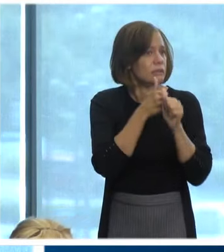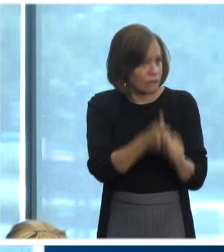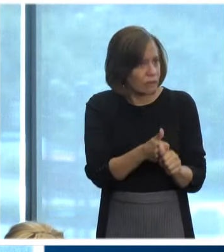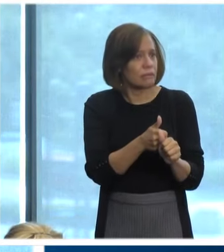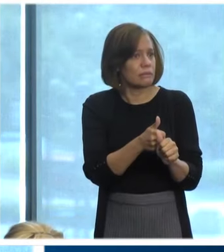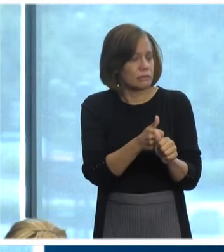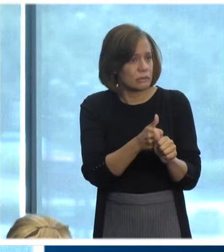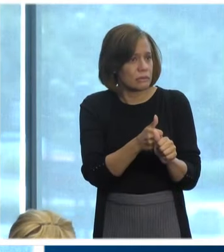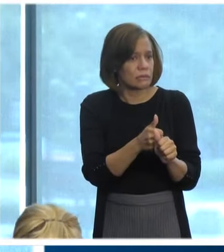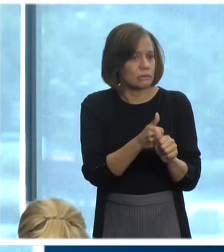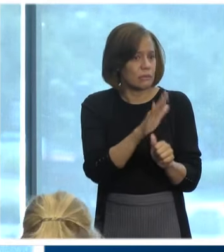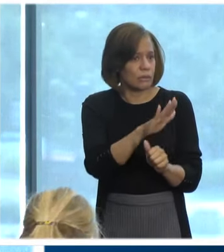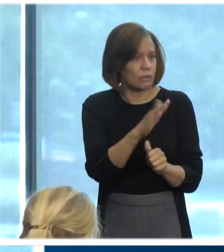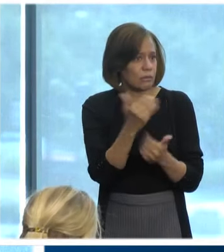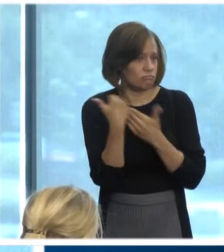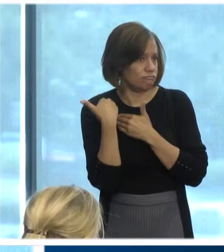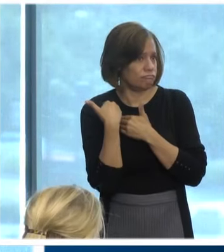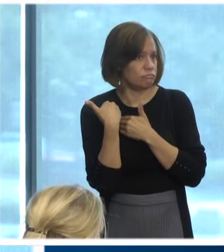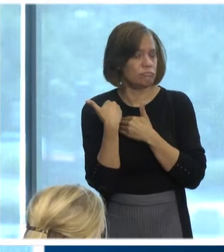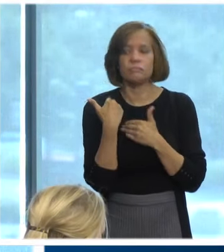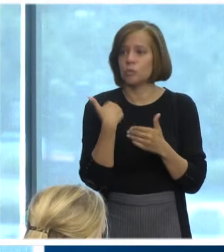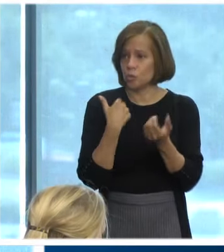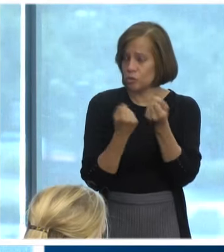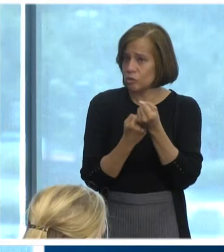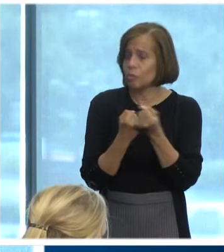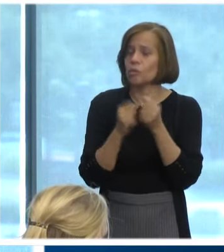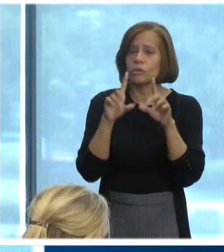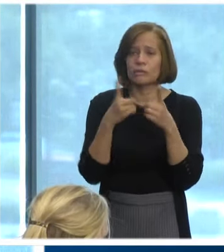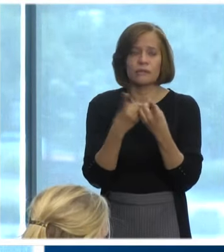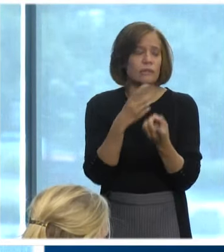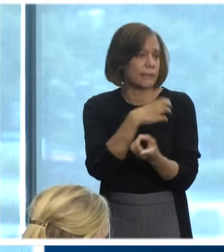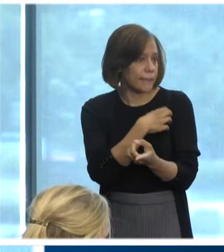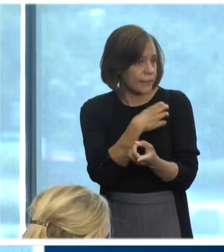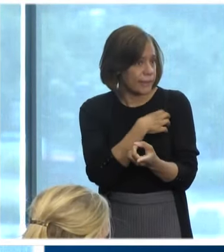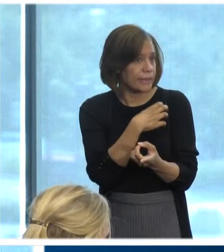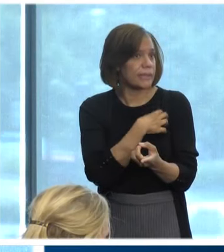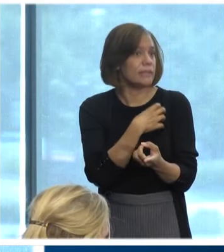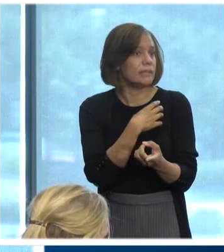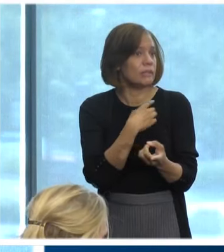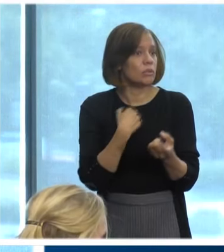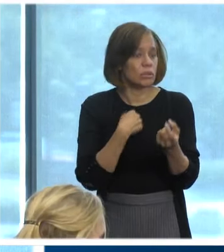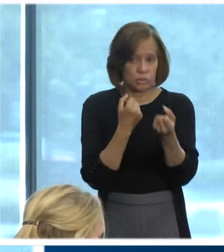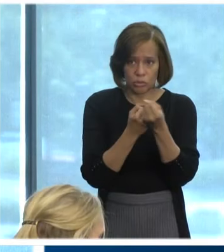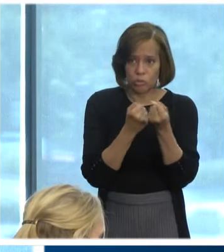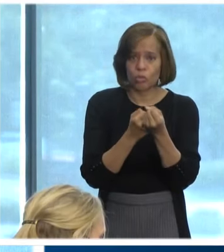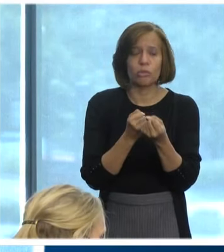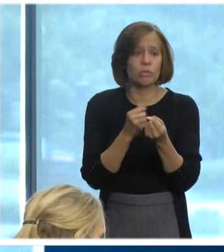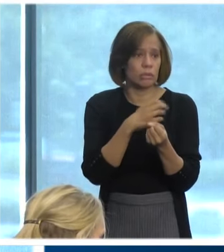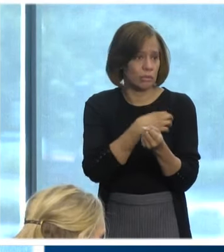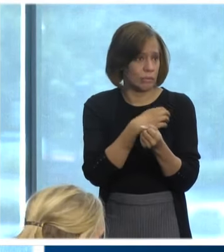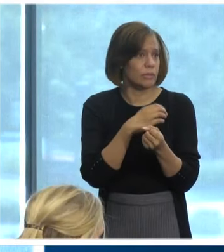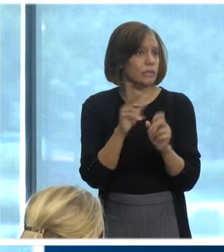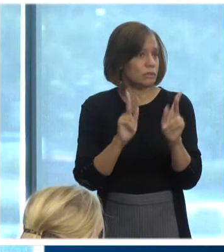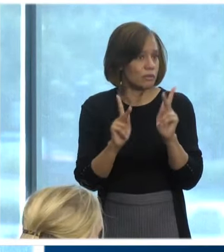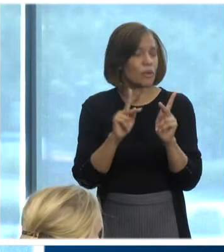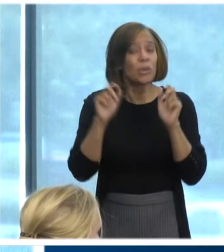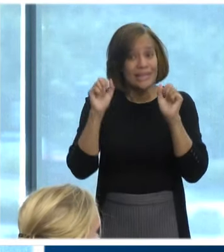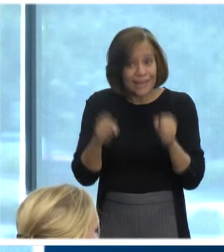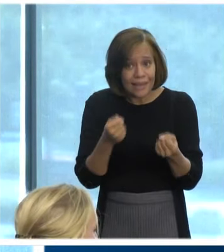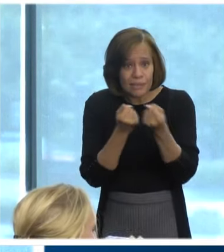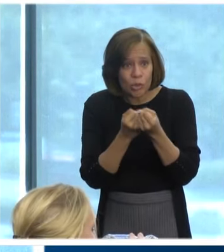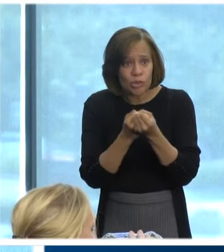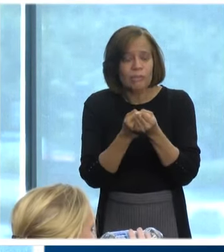job. We support the Division of Police. We support our officers. We can support them and